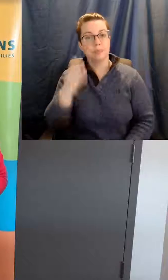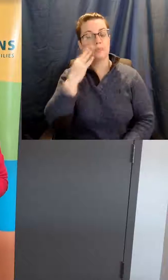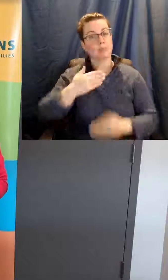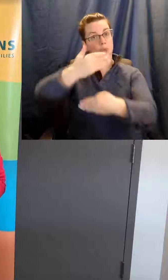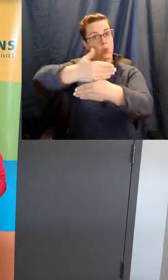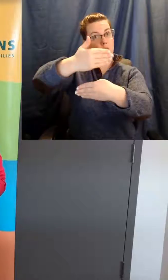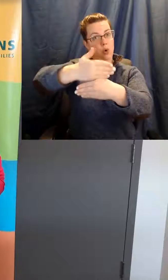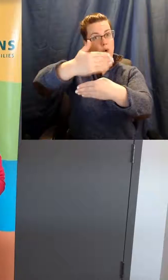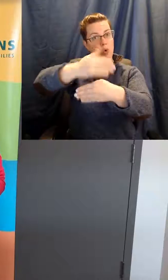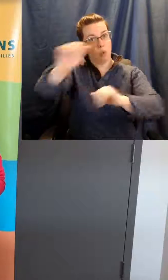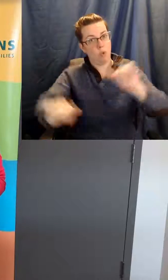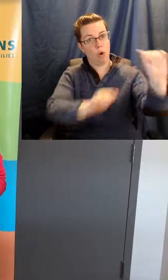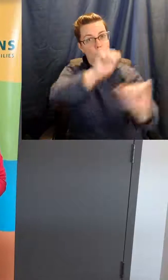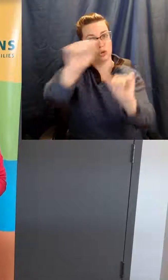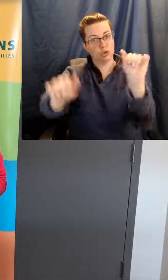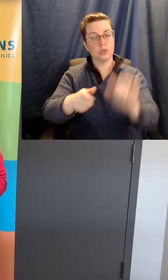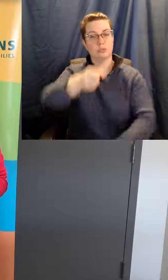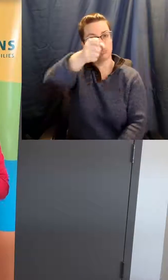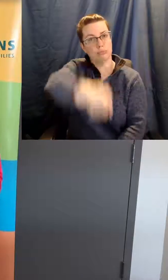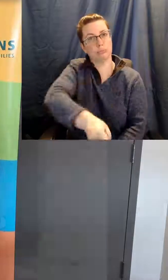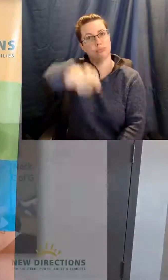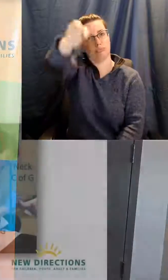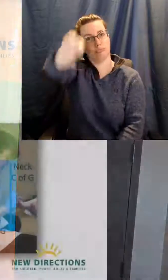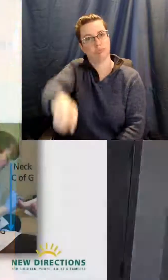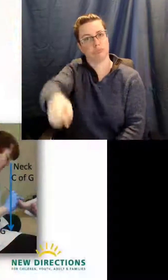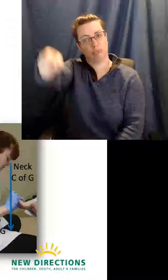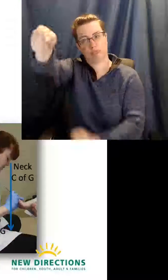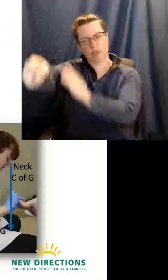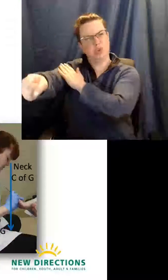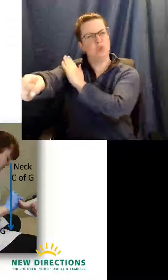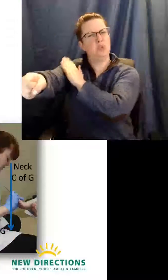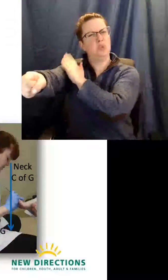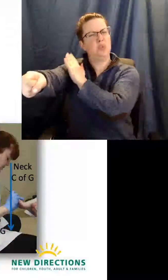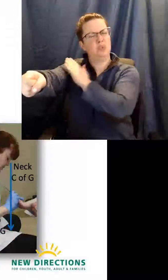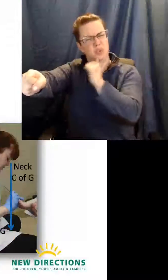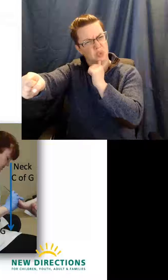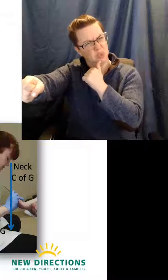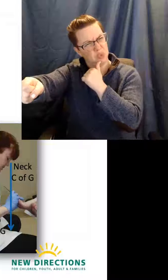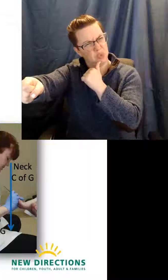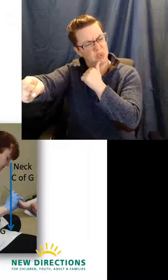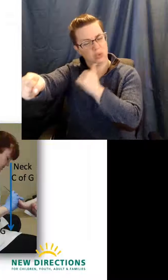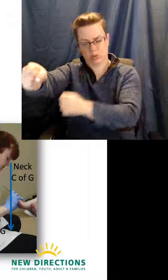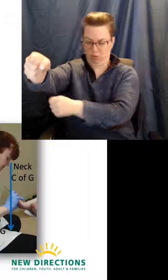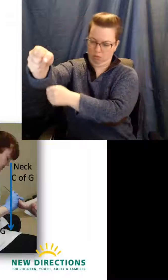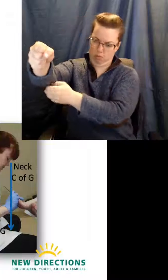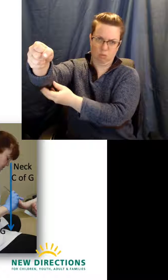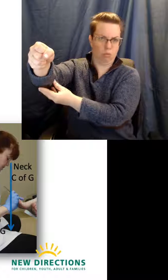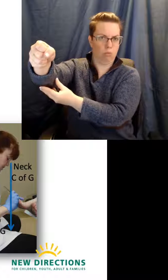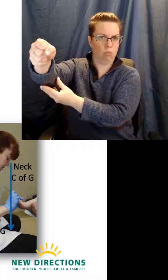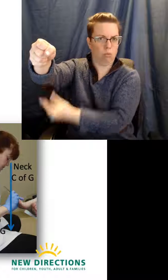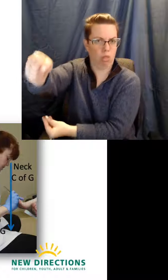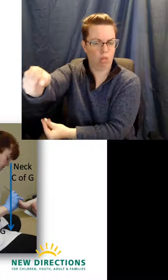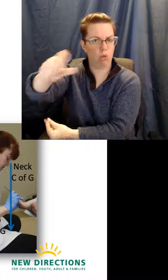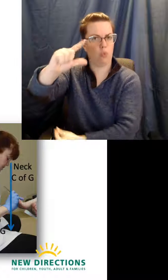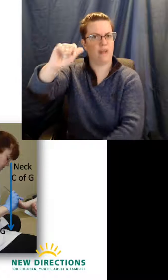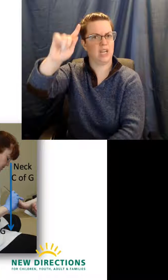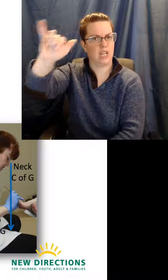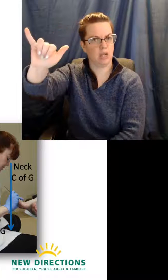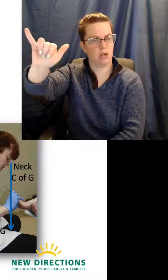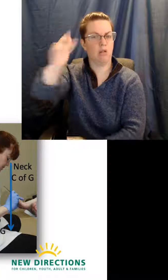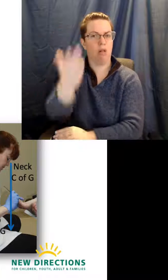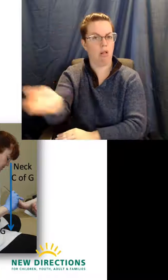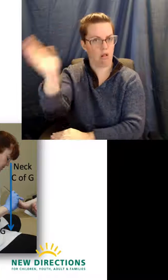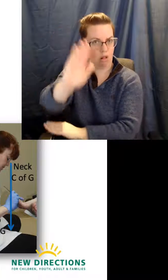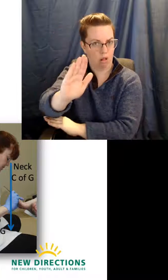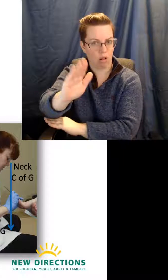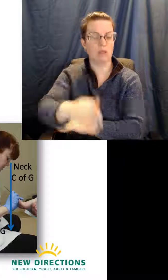sore because he's having to hold his arm out because gravity is making him hold his arm out, right? This woman opening the door, perhaps she has